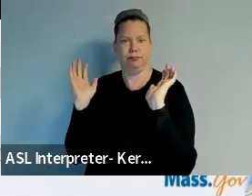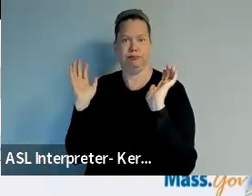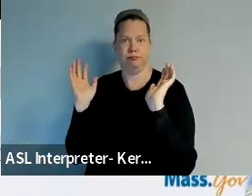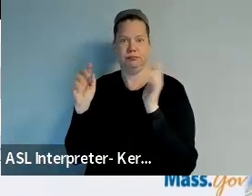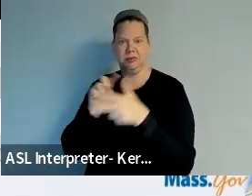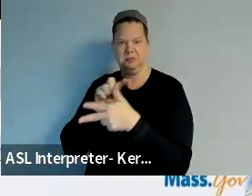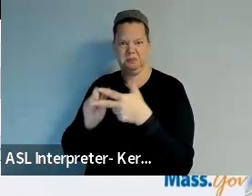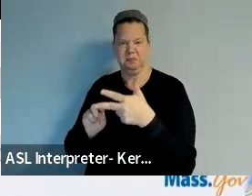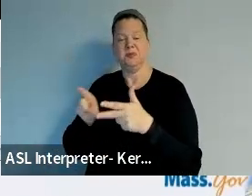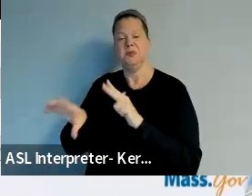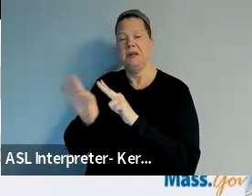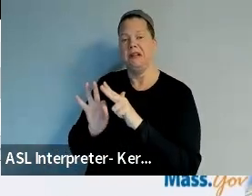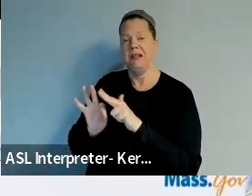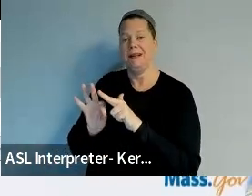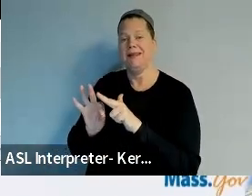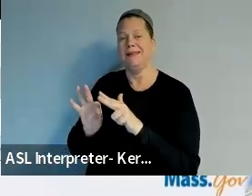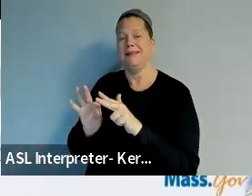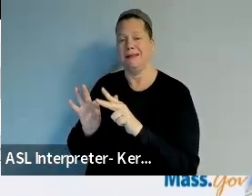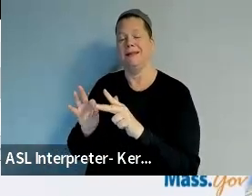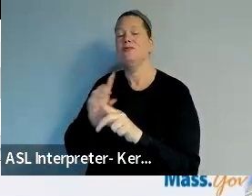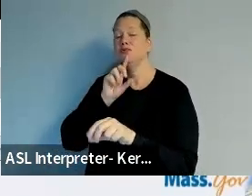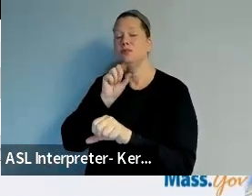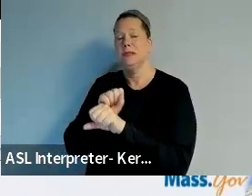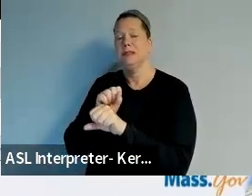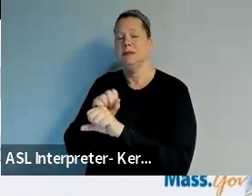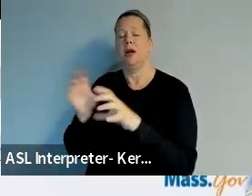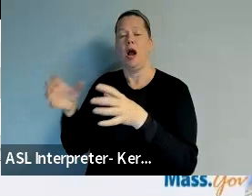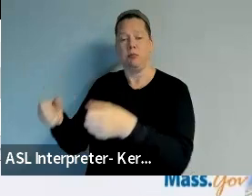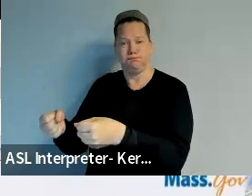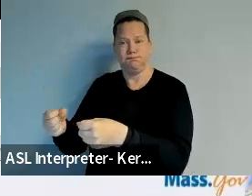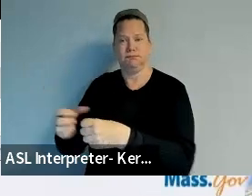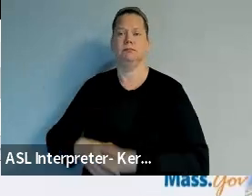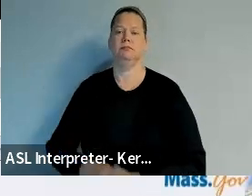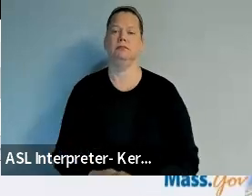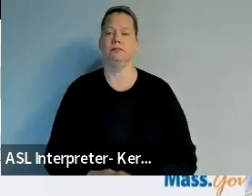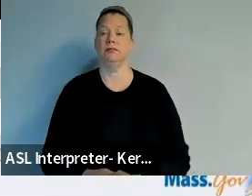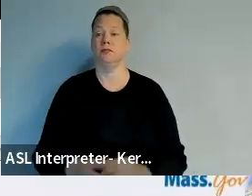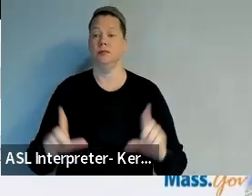screen by clicking Save and Continue.